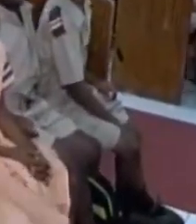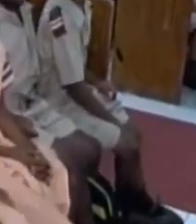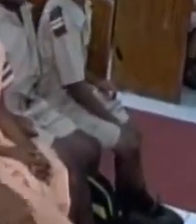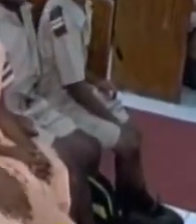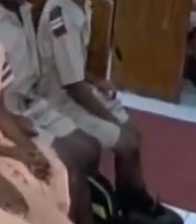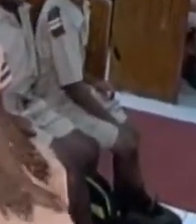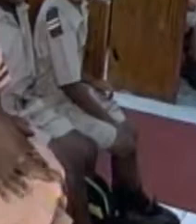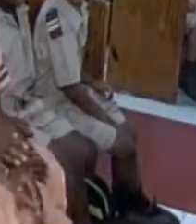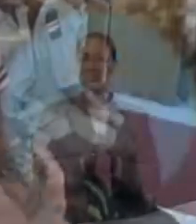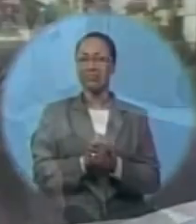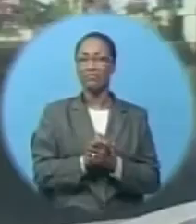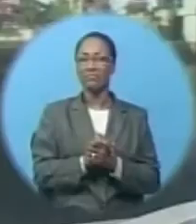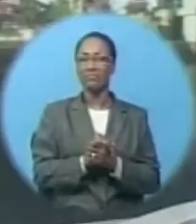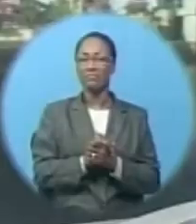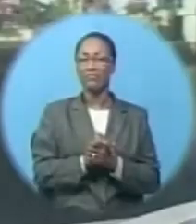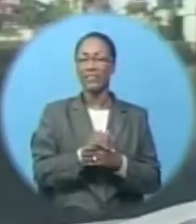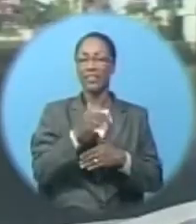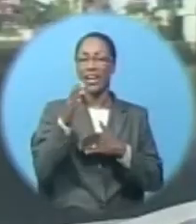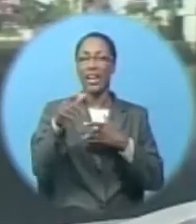Cbc News.